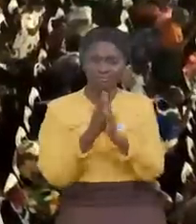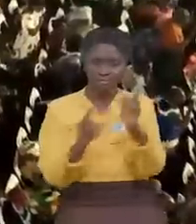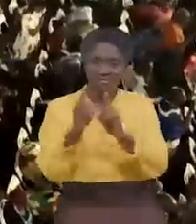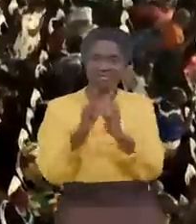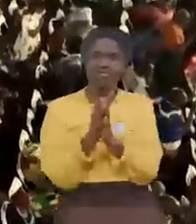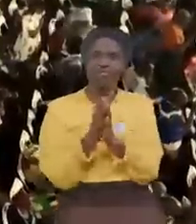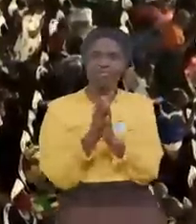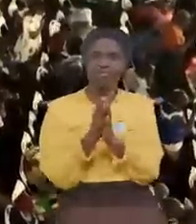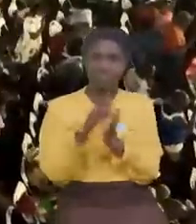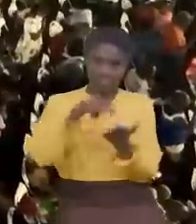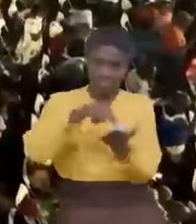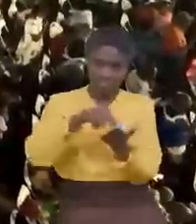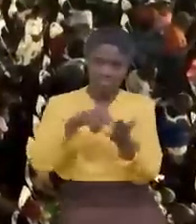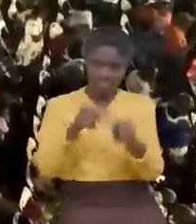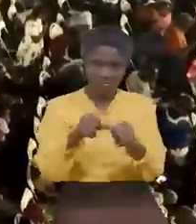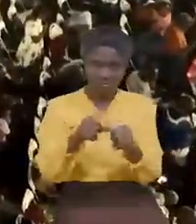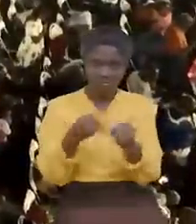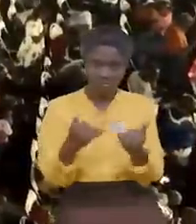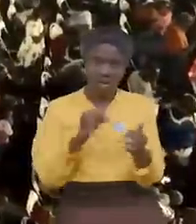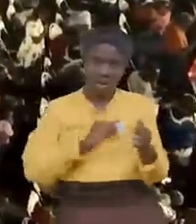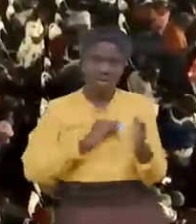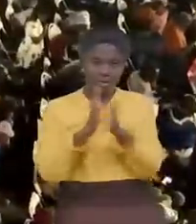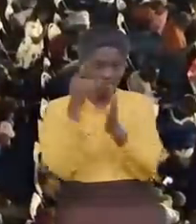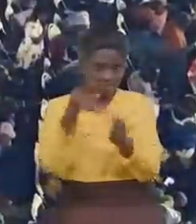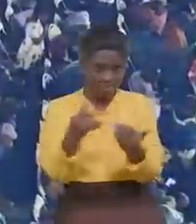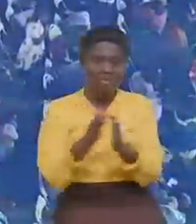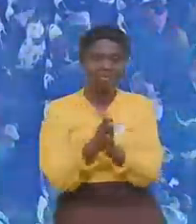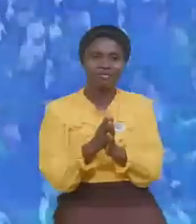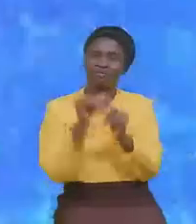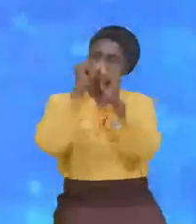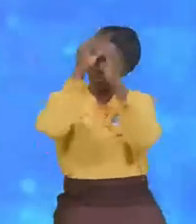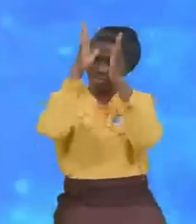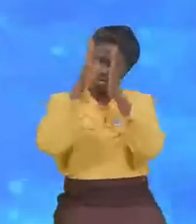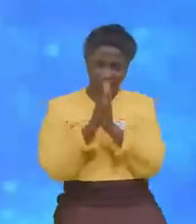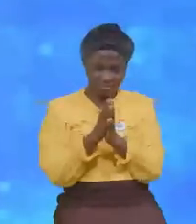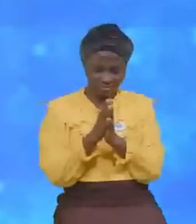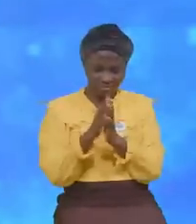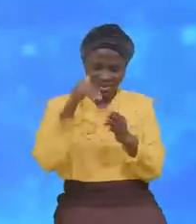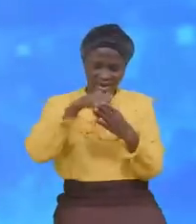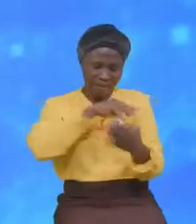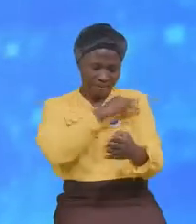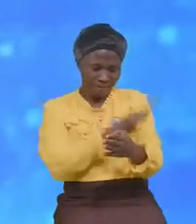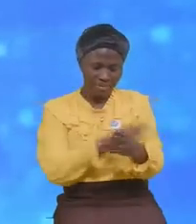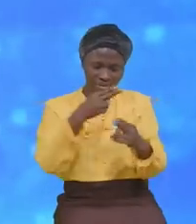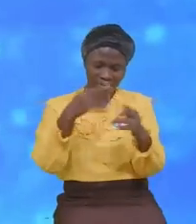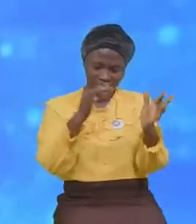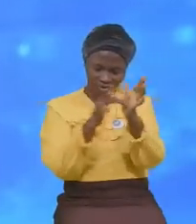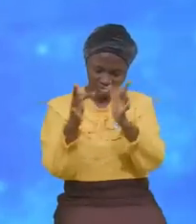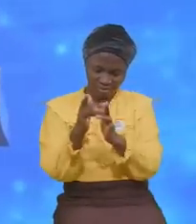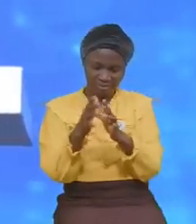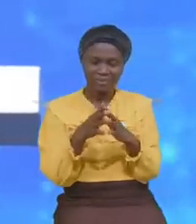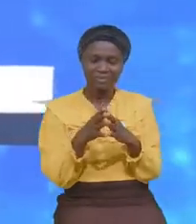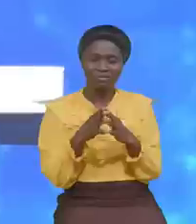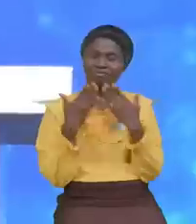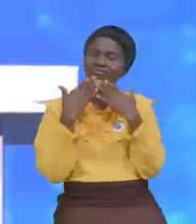Keep on standing and praying with you now. Father, in the mighty name of Jesus, thank you